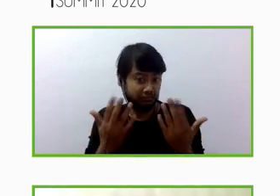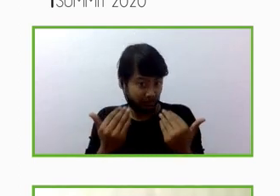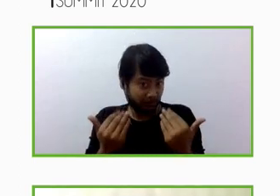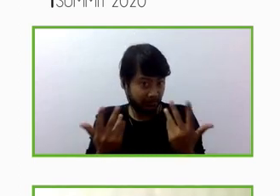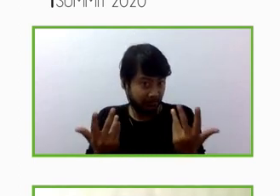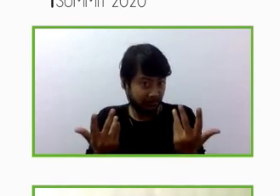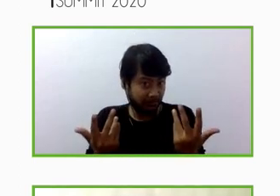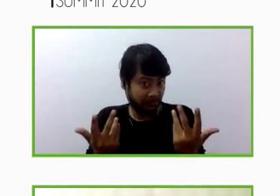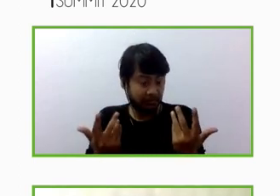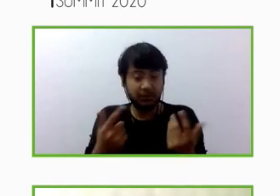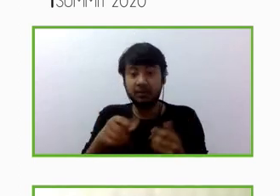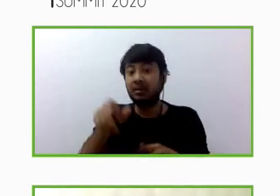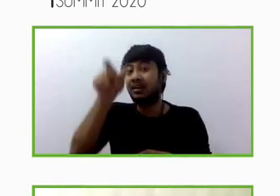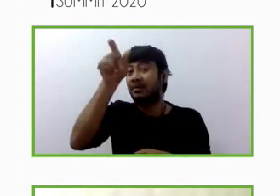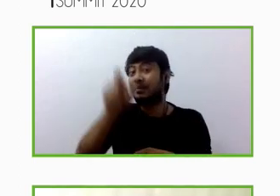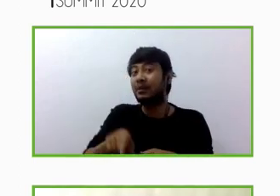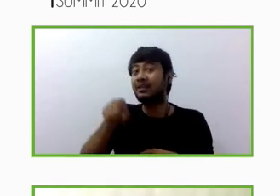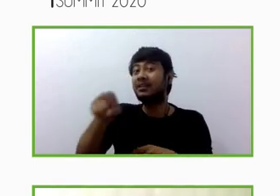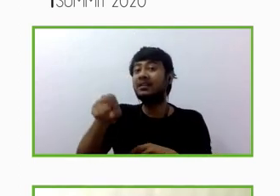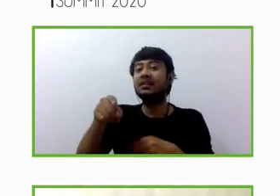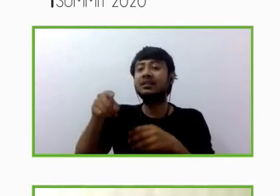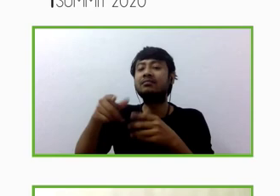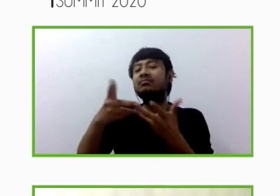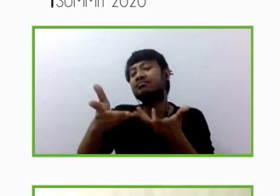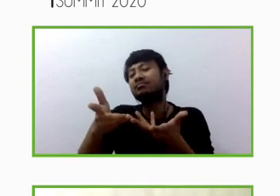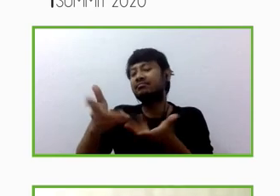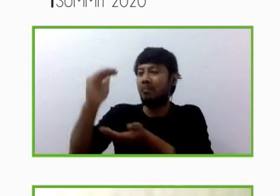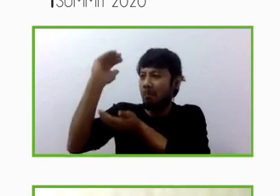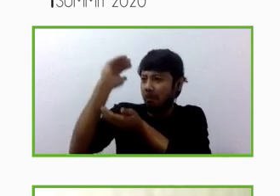people who have genetic